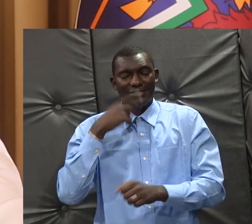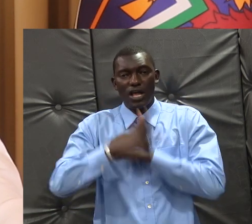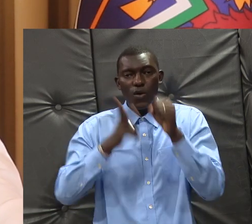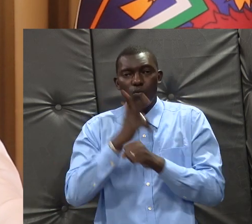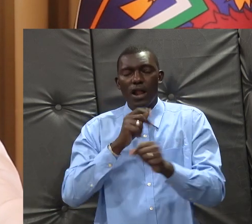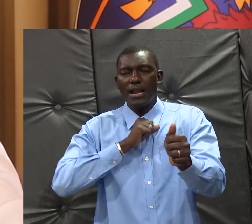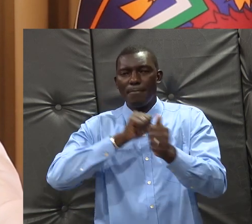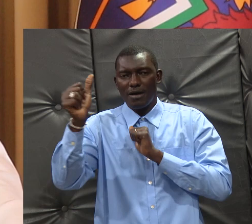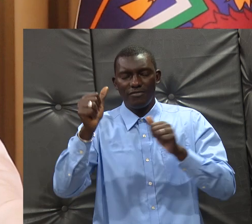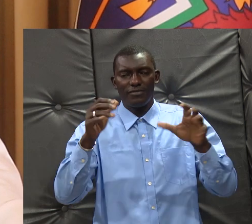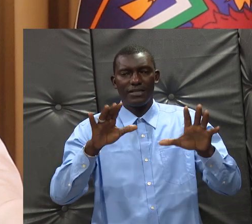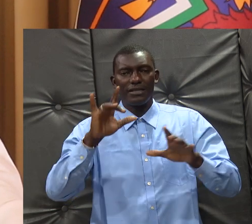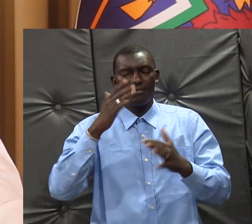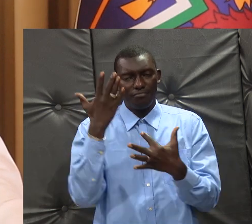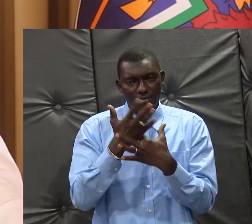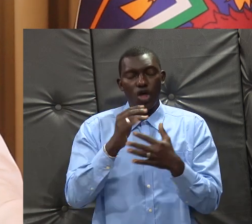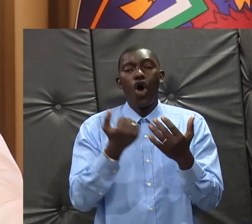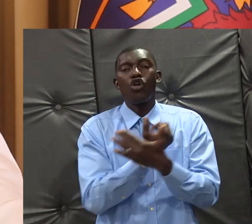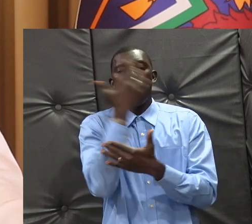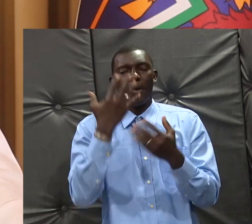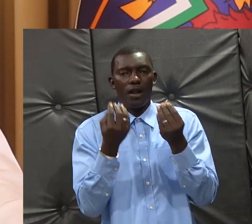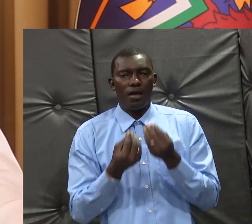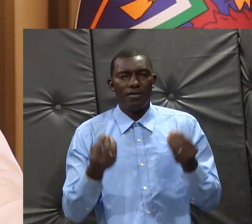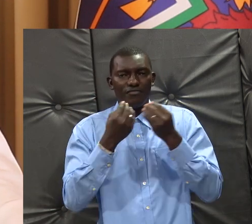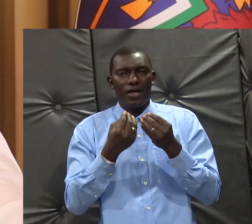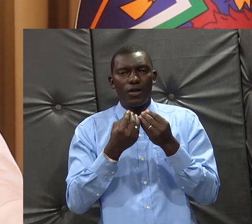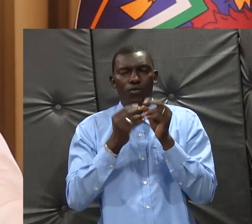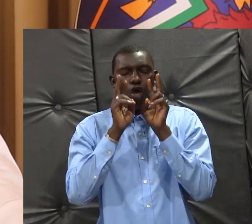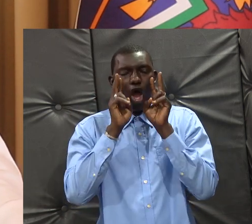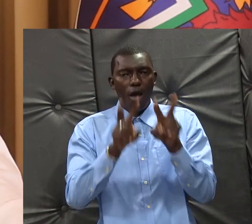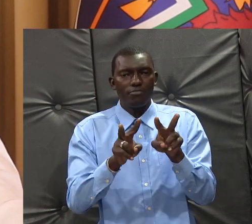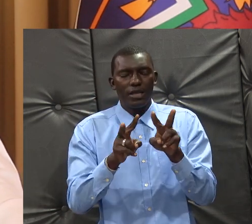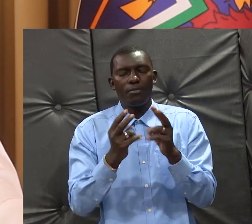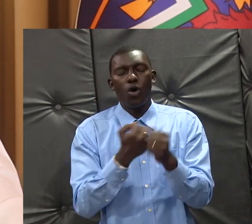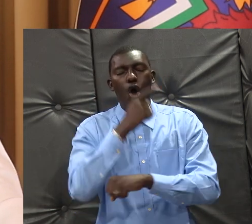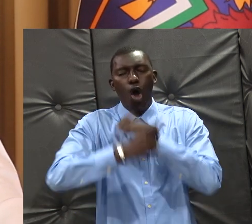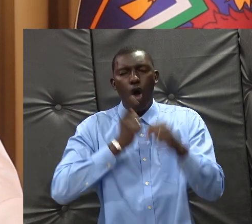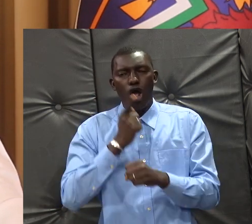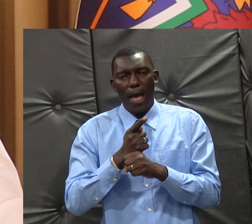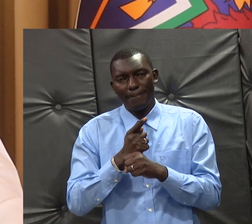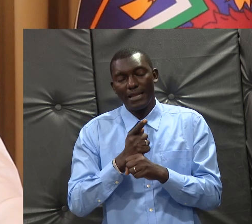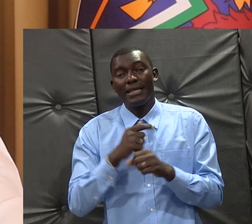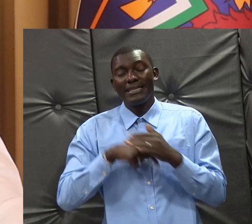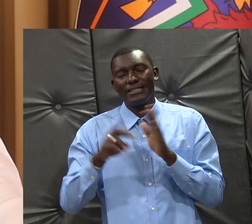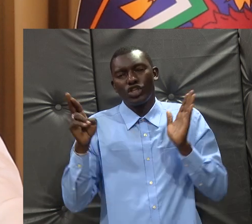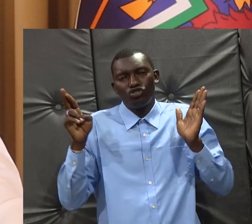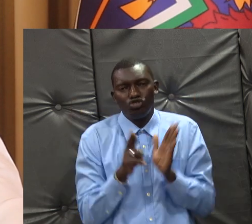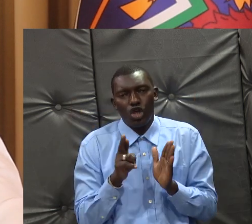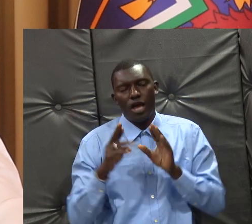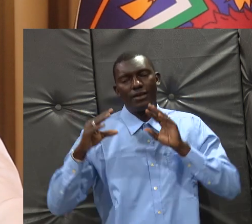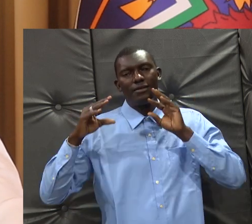values observed globally. In this short message, I must